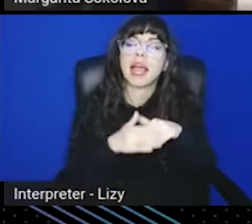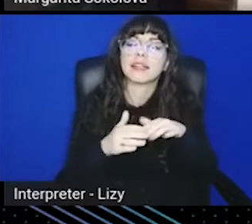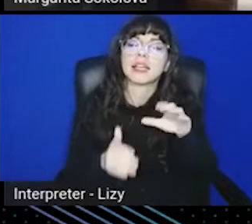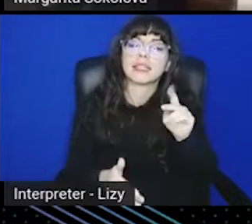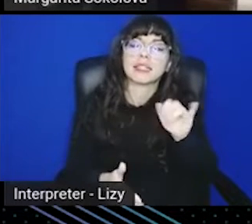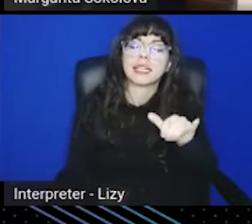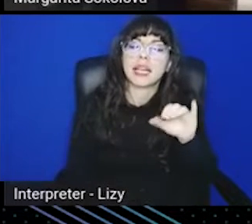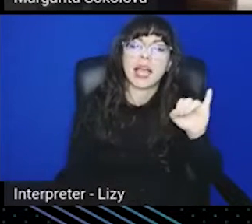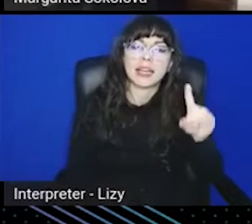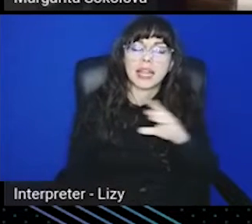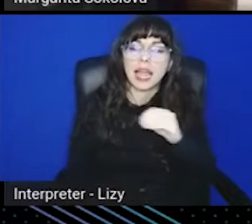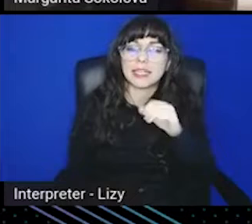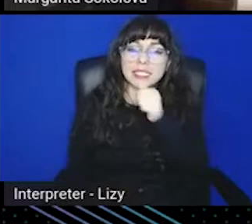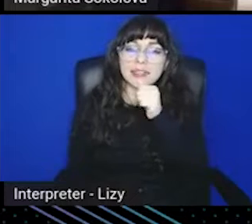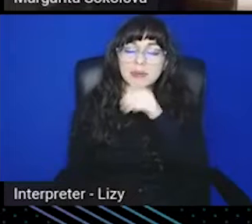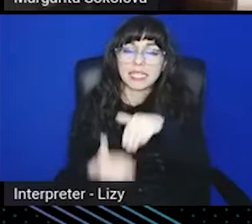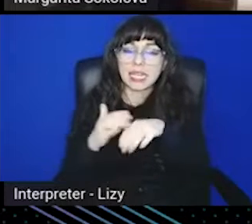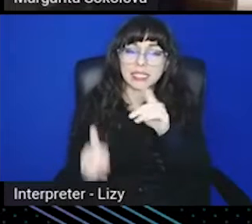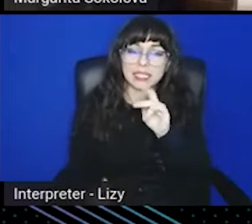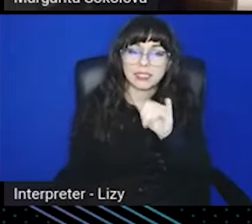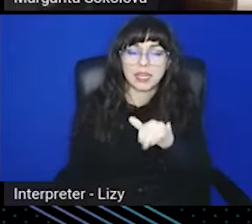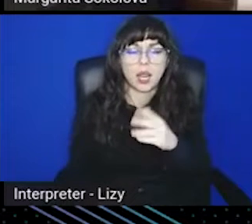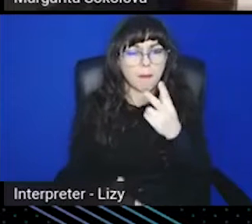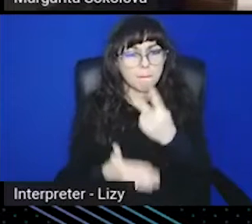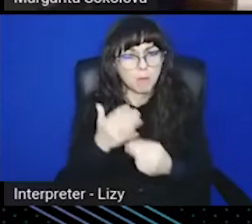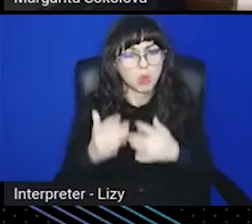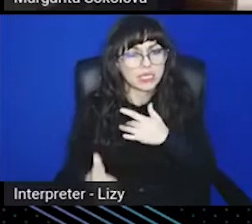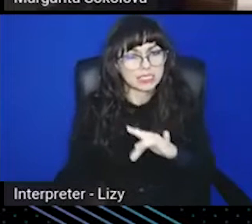access key. And these are both sensitive environment variables.